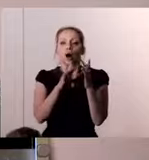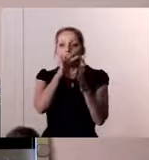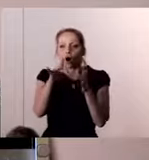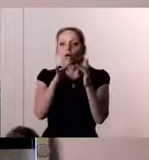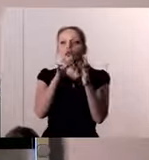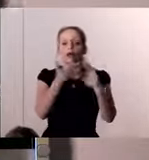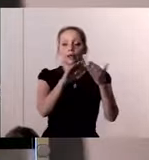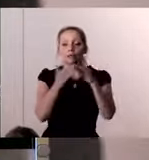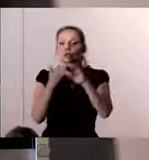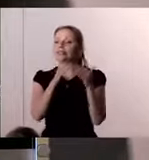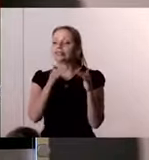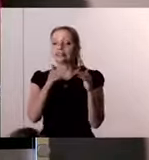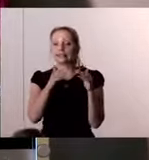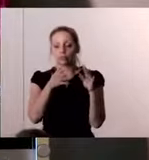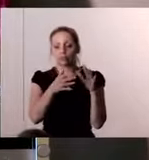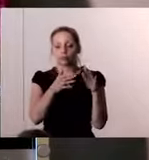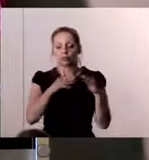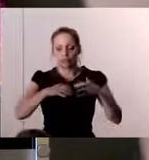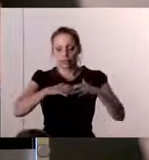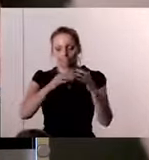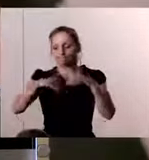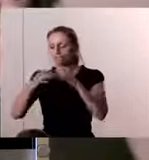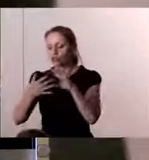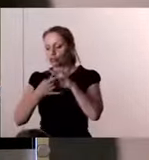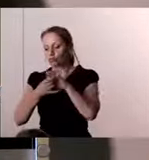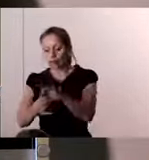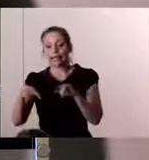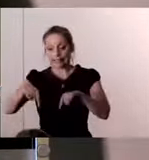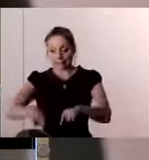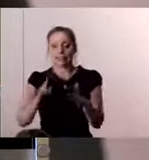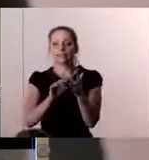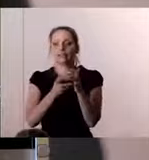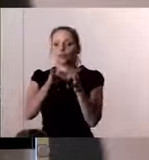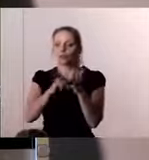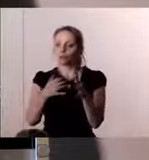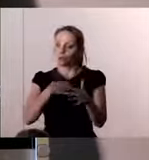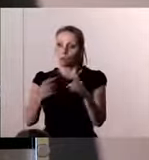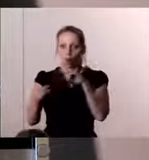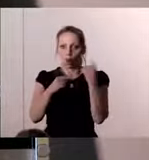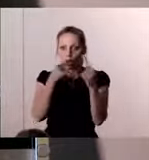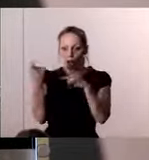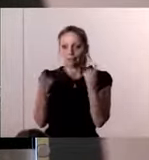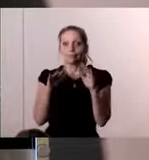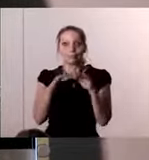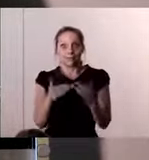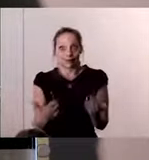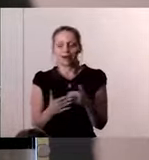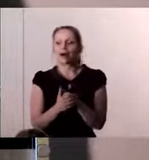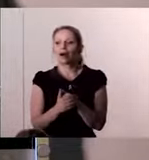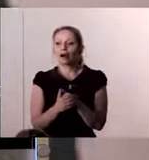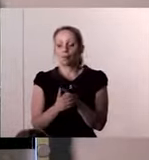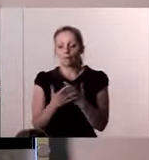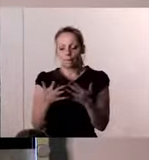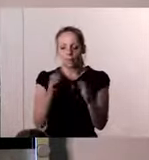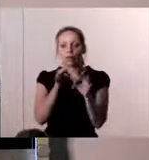these issues. A lot of the lies that I've spoken about today, and in fact, a lot more lies, are dealt with in a number of